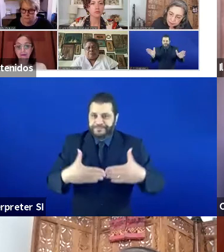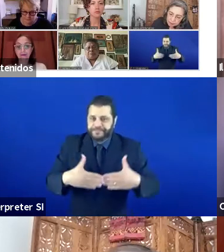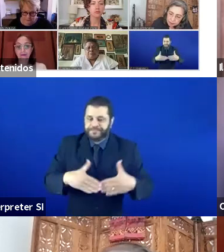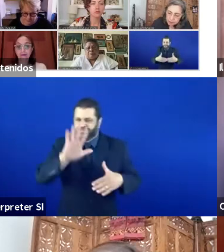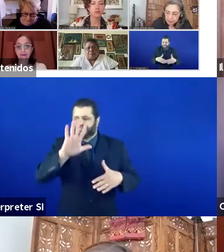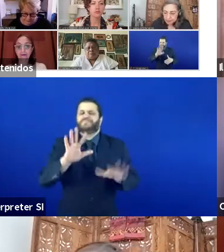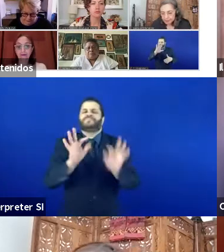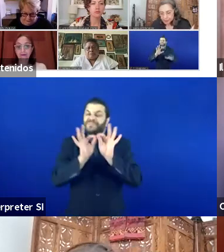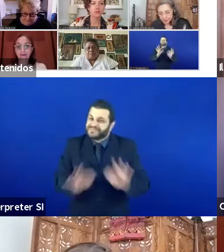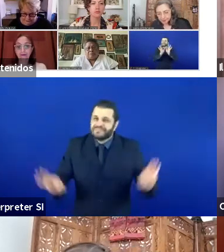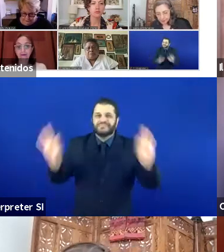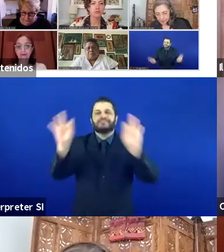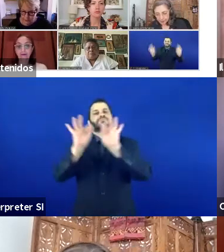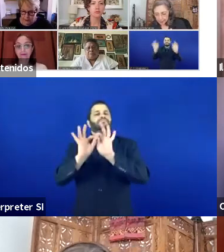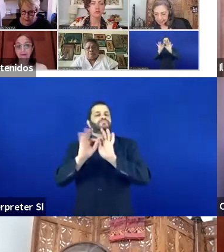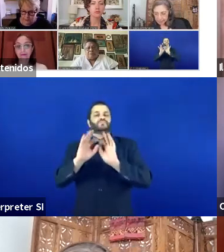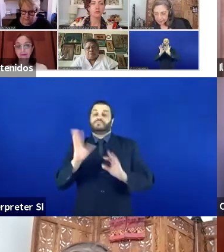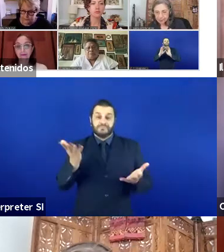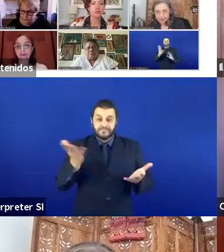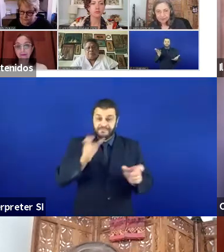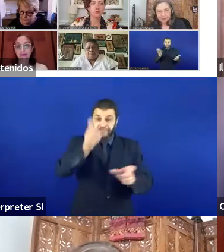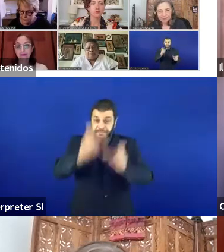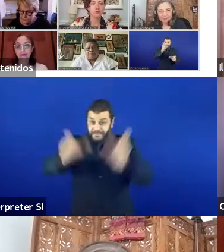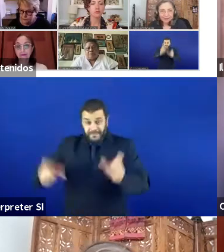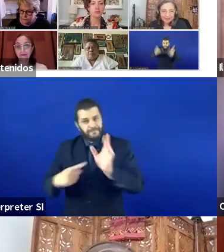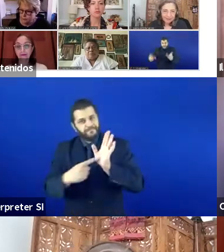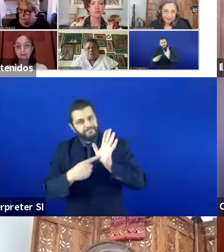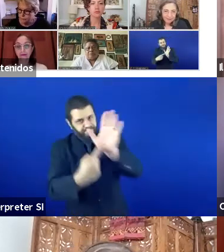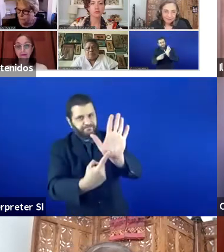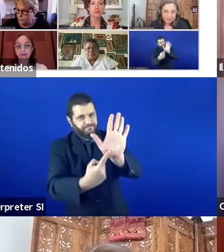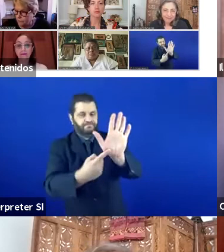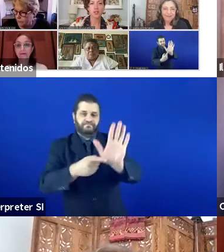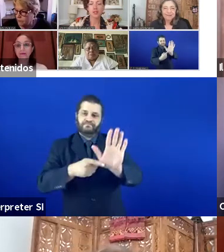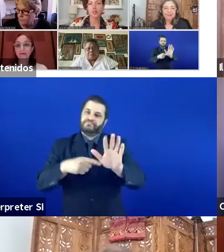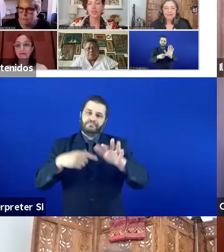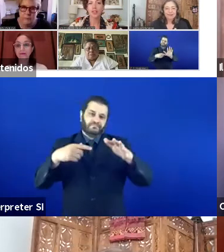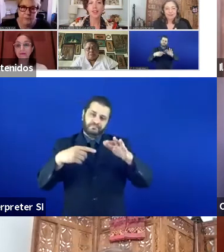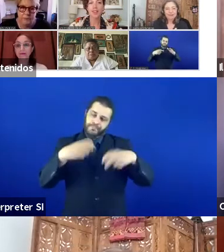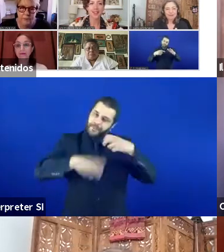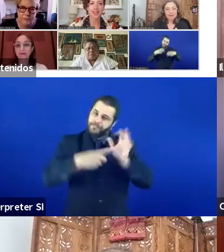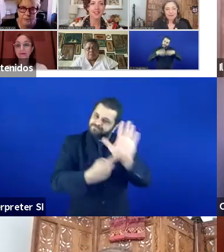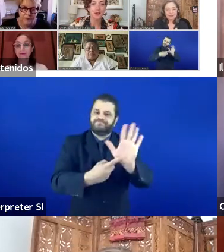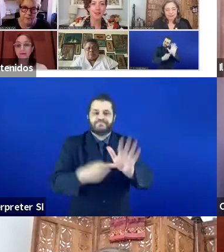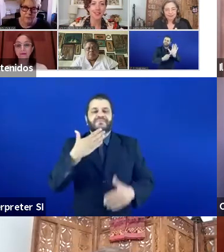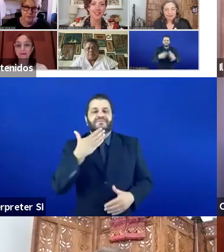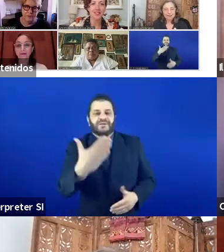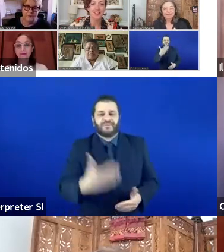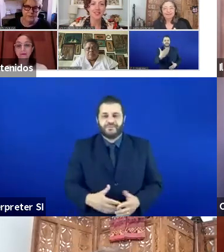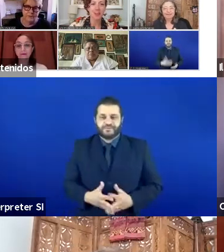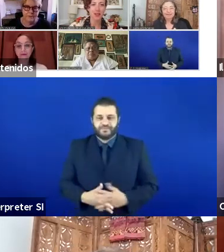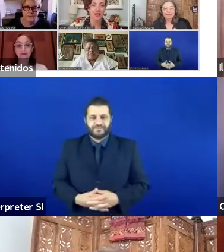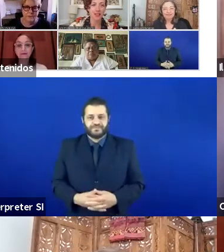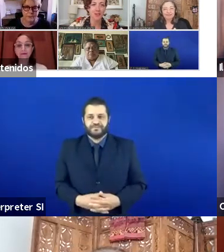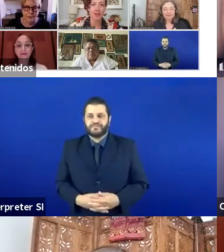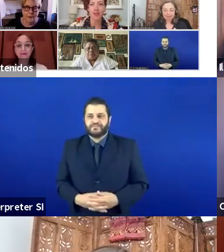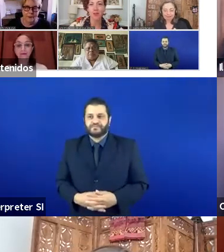Thank you so much, Charlotte. And finally, can I ask that same question to Lyric? Certainly, and thanks to the organizers, to the